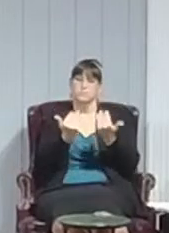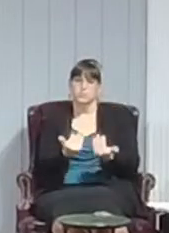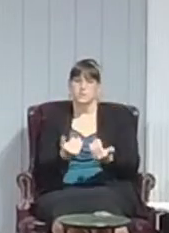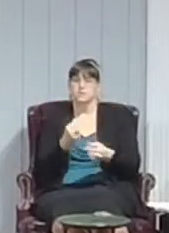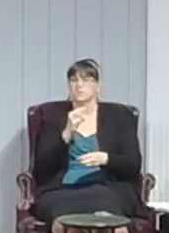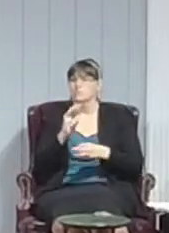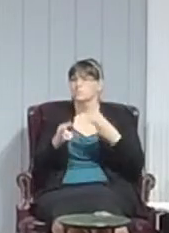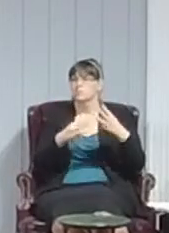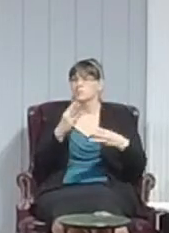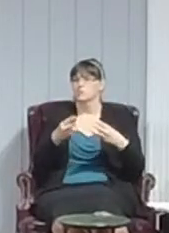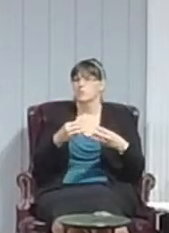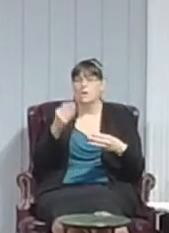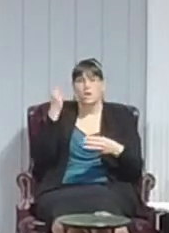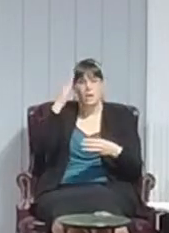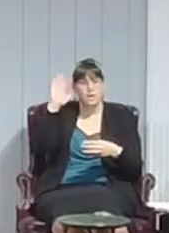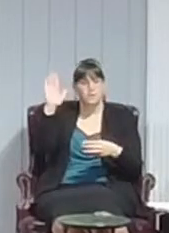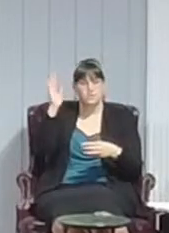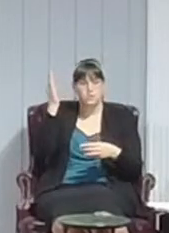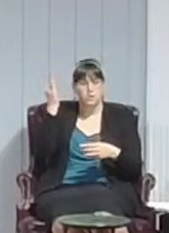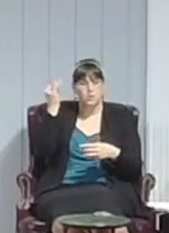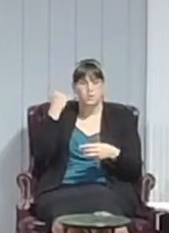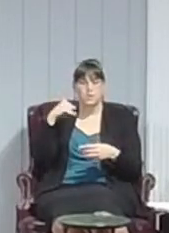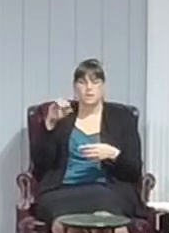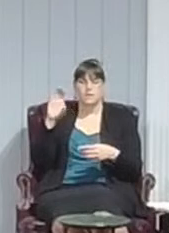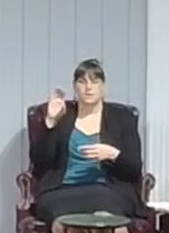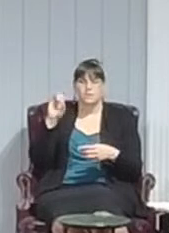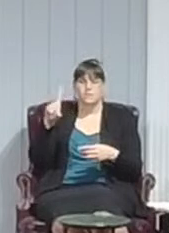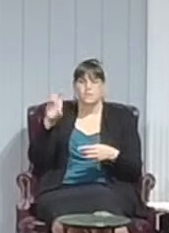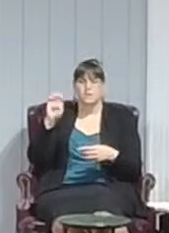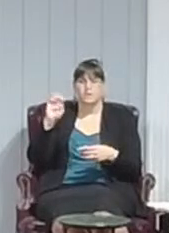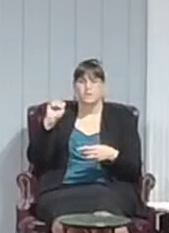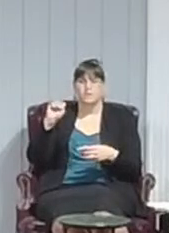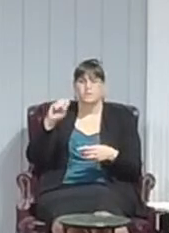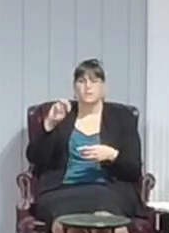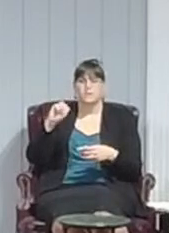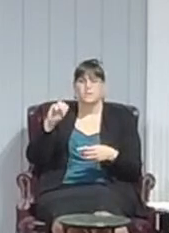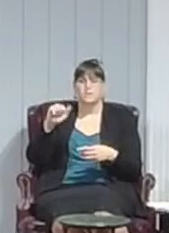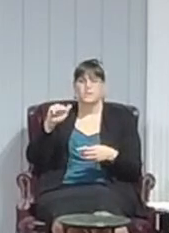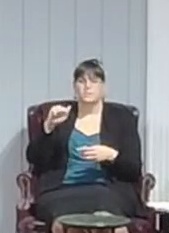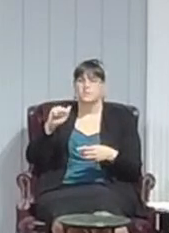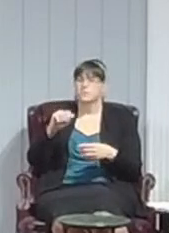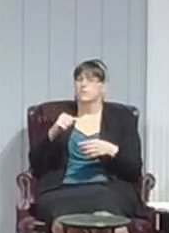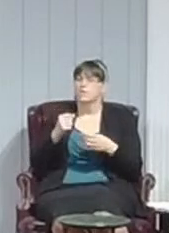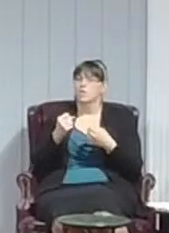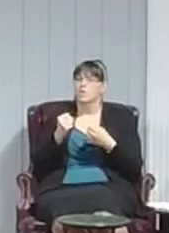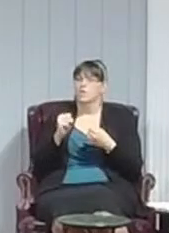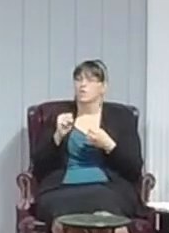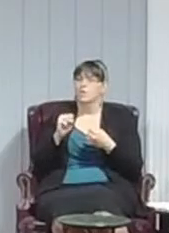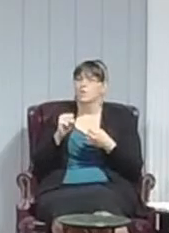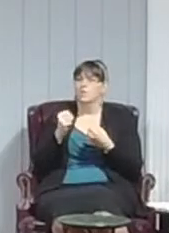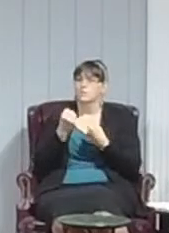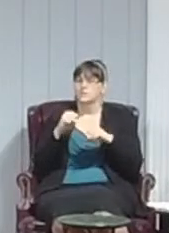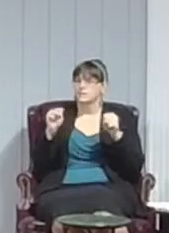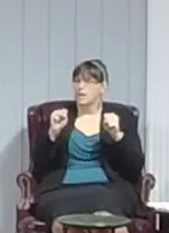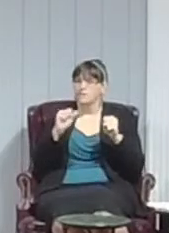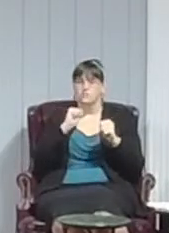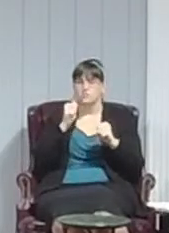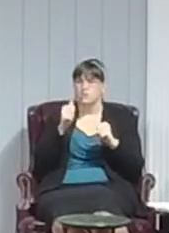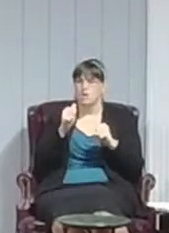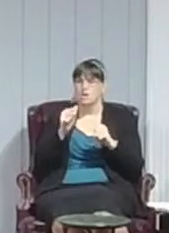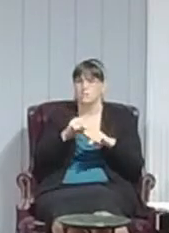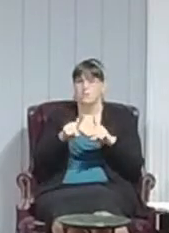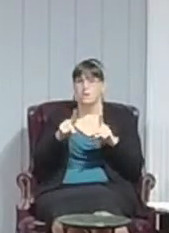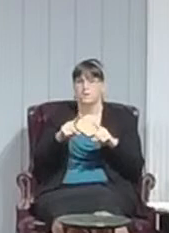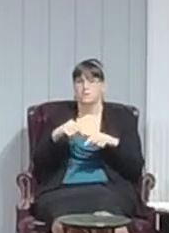I don't know whether Demas was saved or not, truly saved or not. I do know this, though. I know that Demas was a disappointment to the Apostle